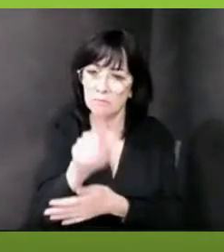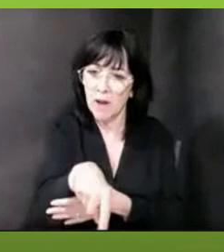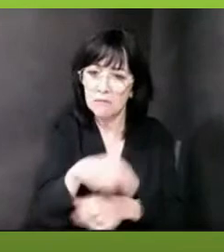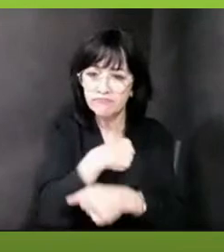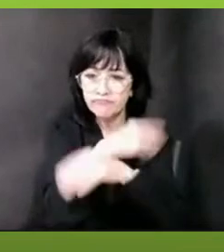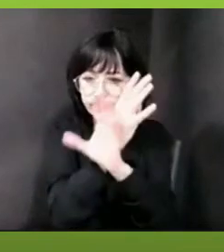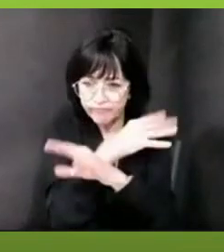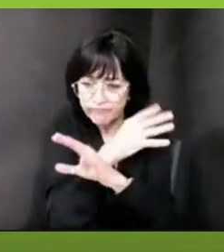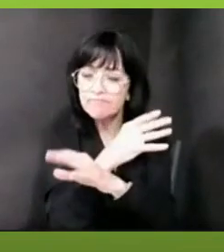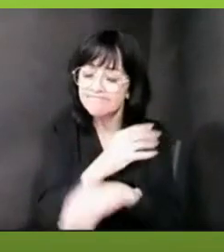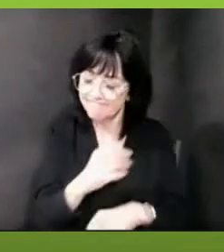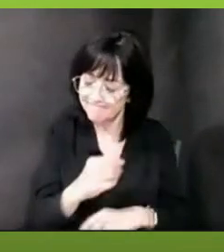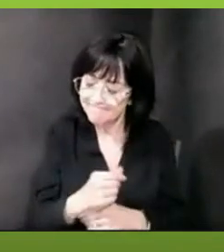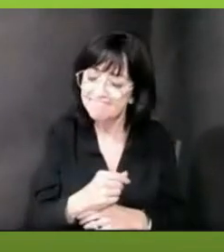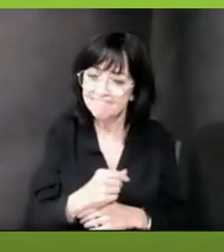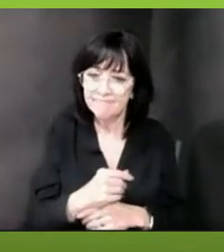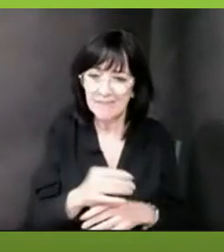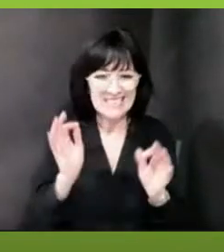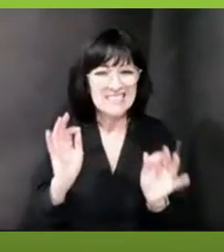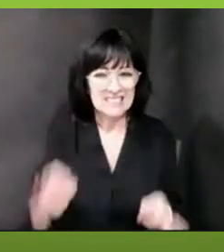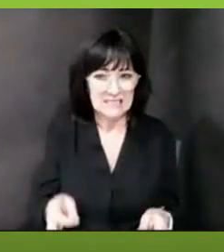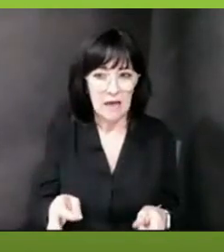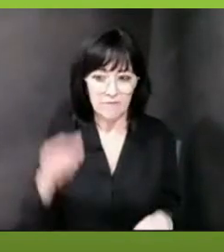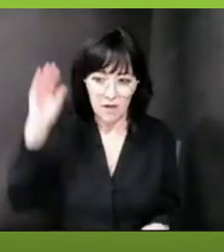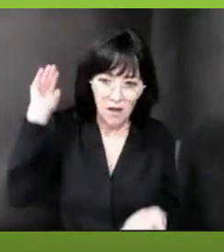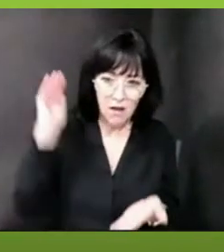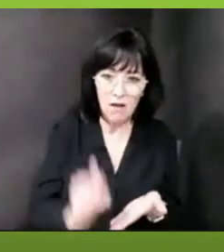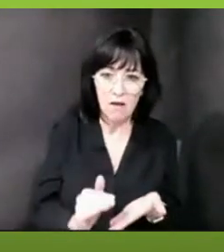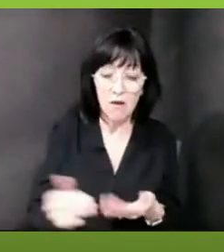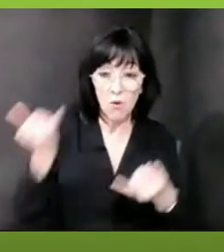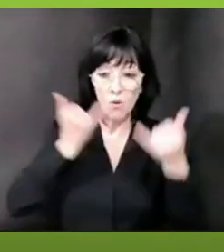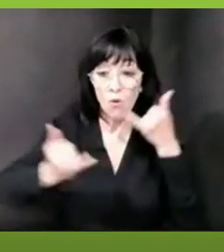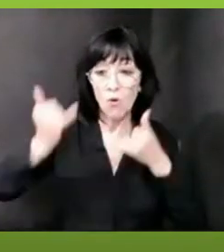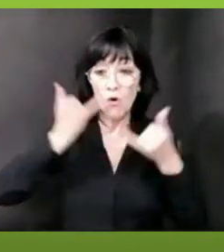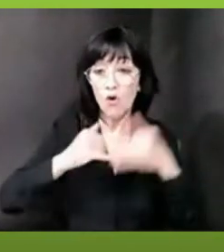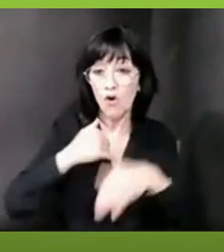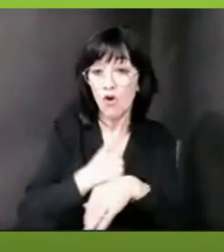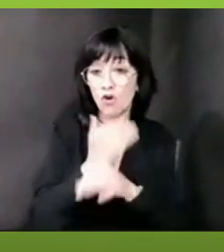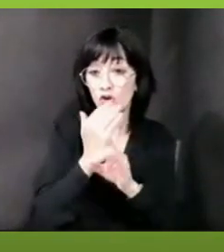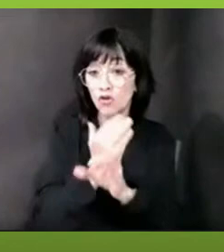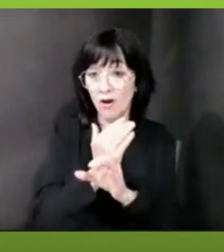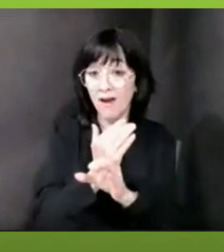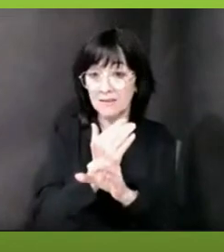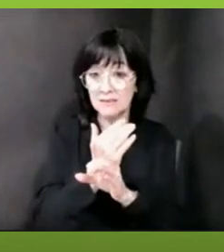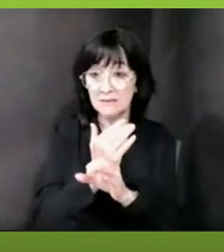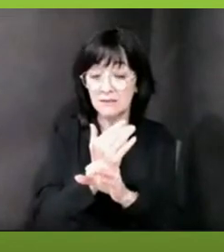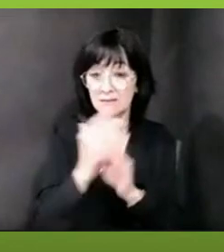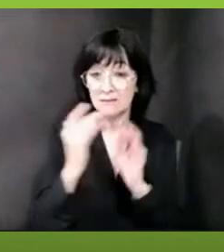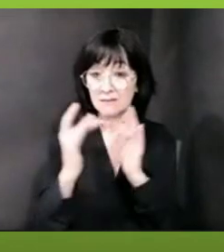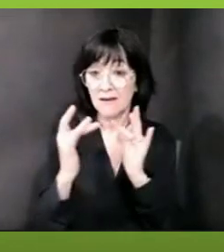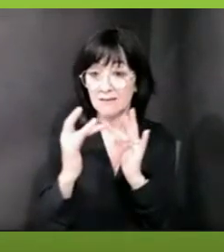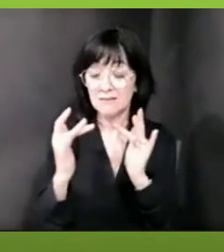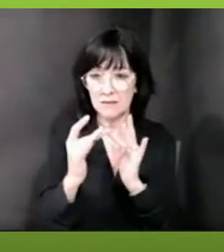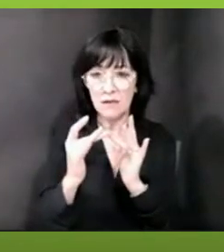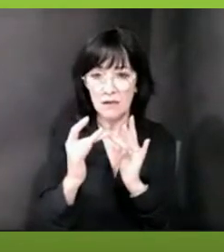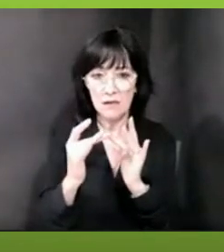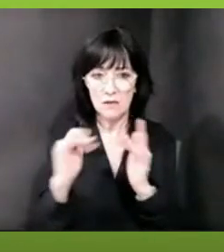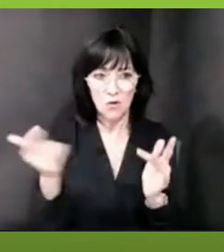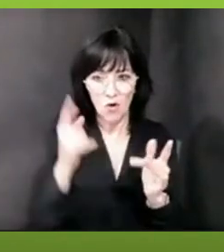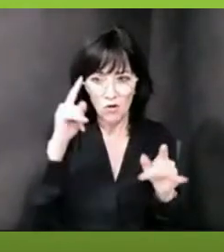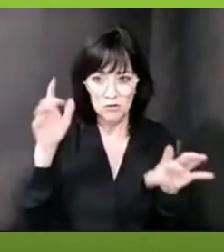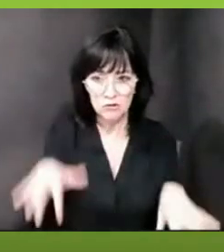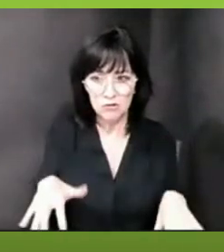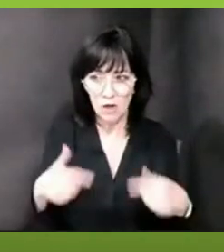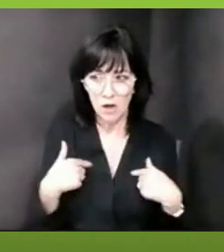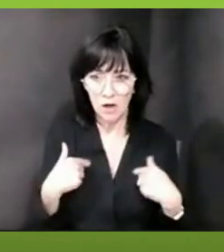fewer calls to our crisis hotline than normal. And I think it was just everybody in shock of, what do we do now? And we're